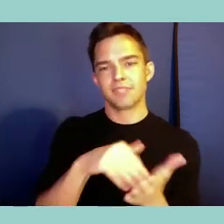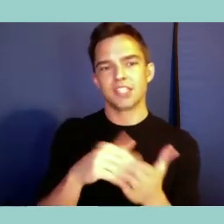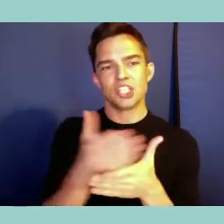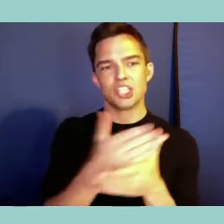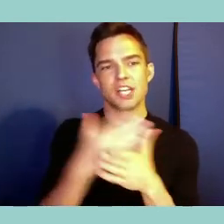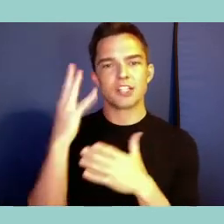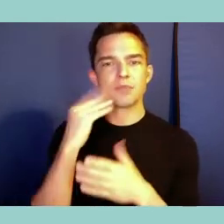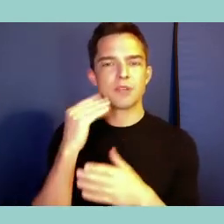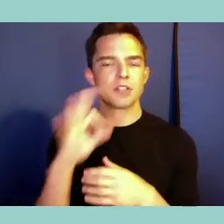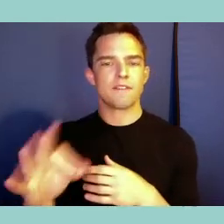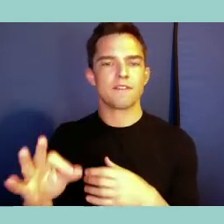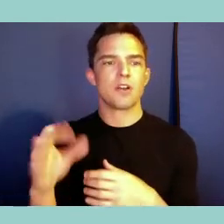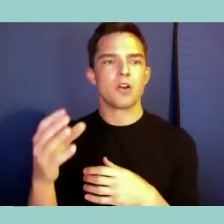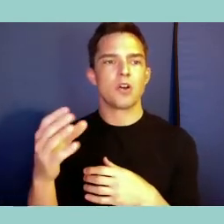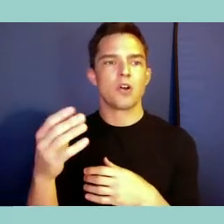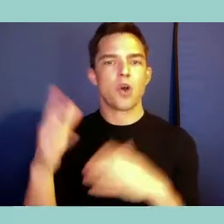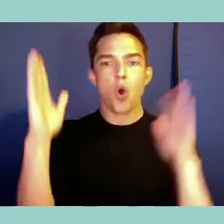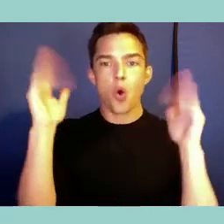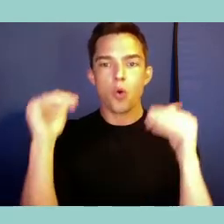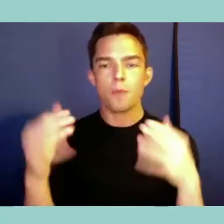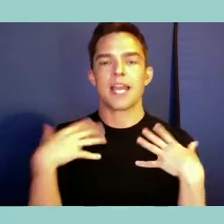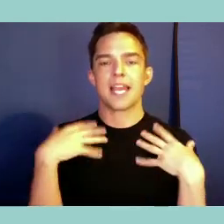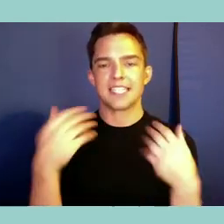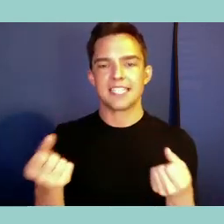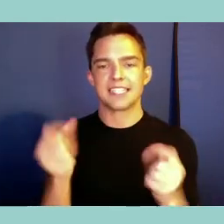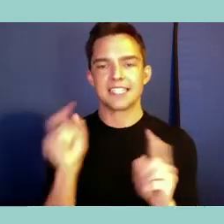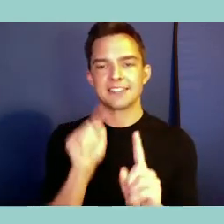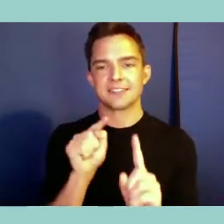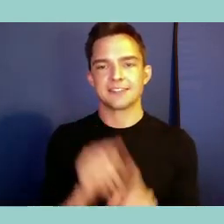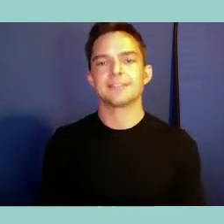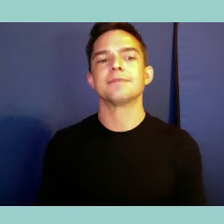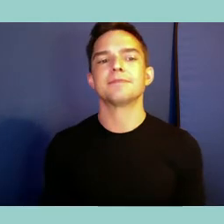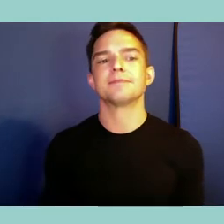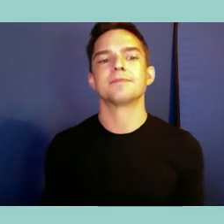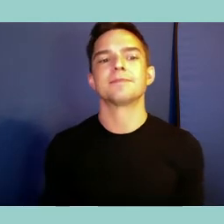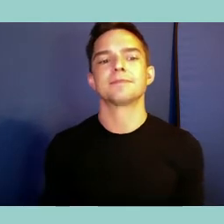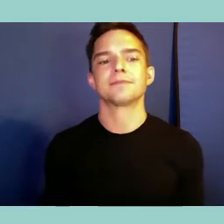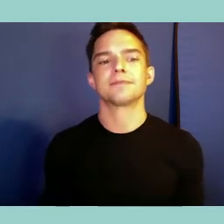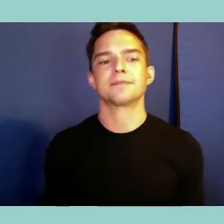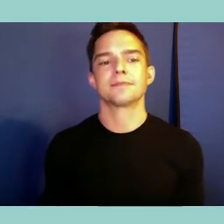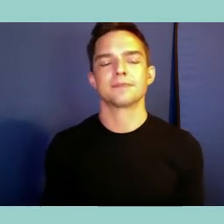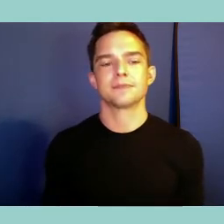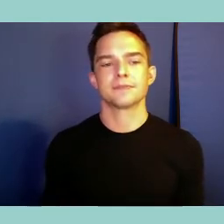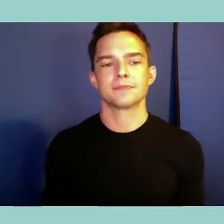again to this shared experience of hope and healing.